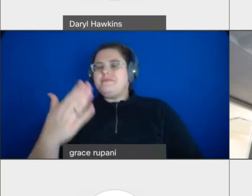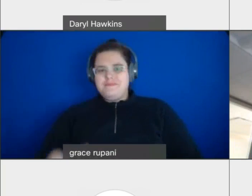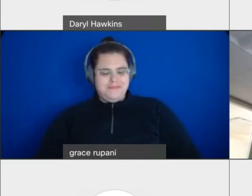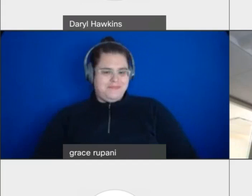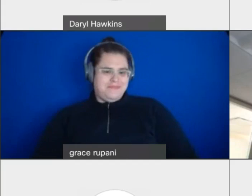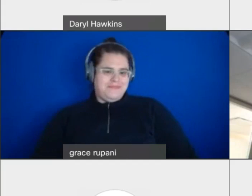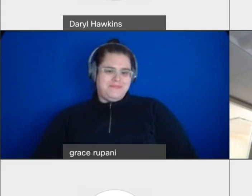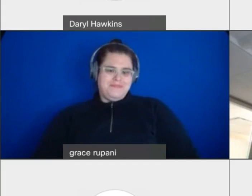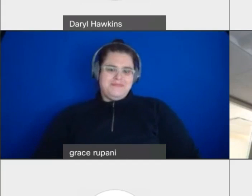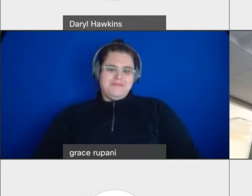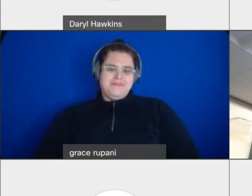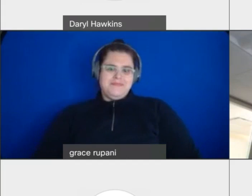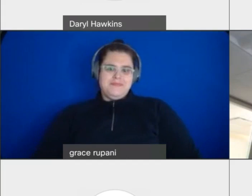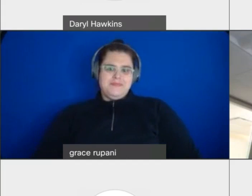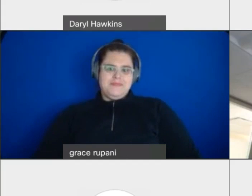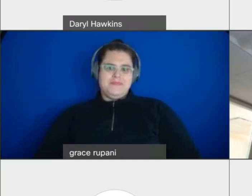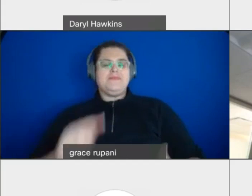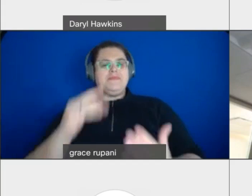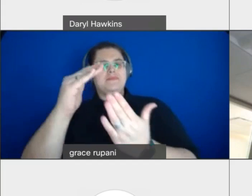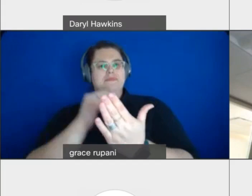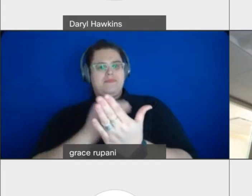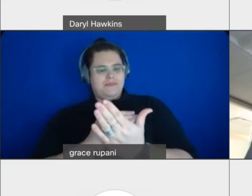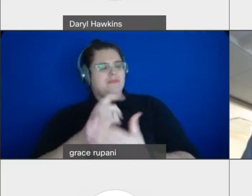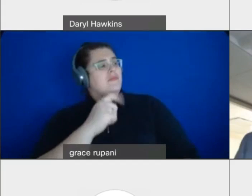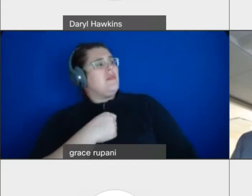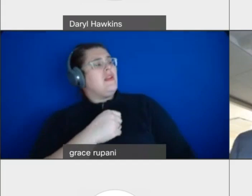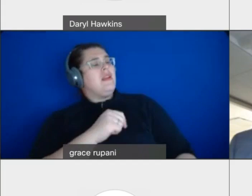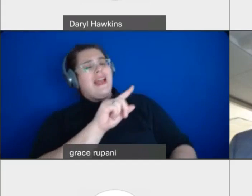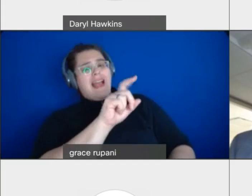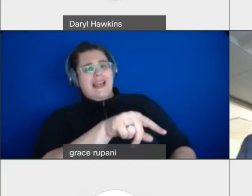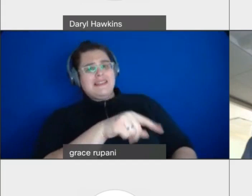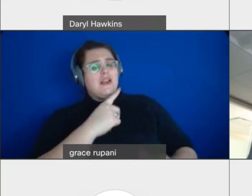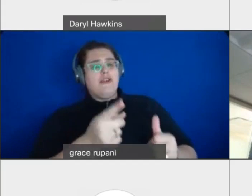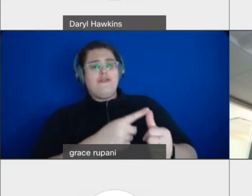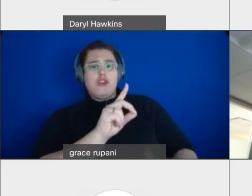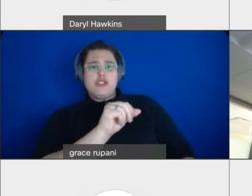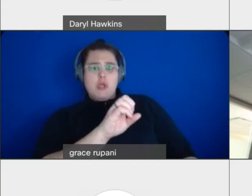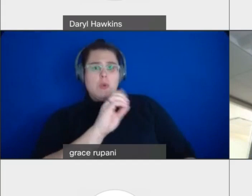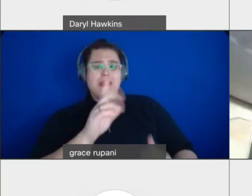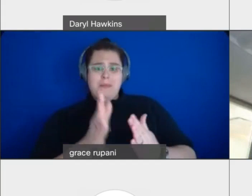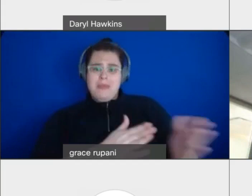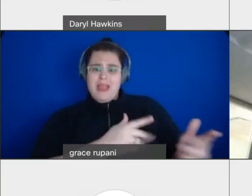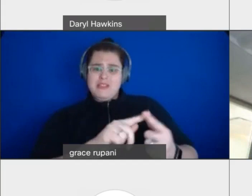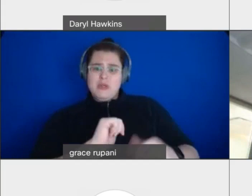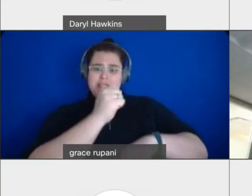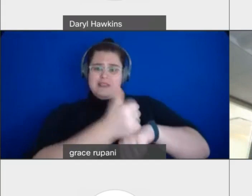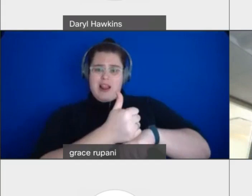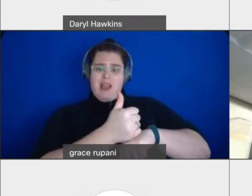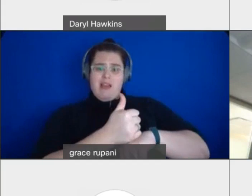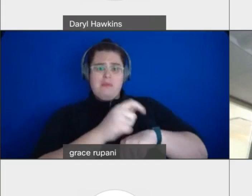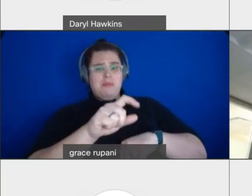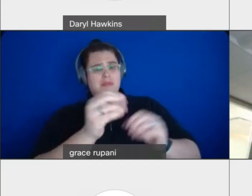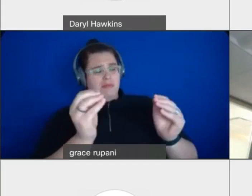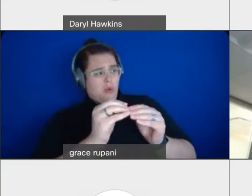And are there plans to set up additional appointments for the first dose? We have not been successful in securing appointments for the